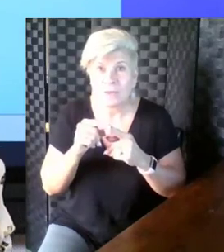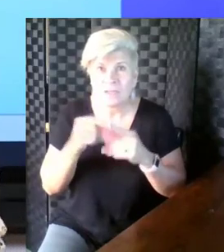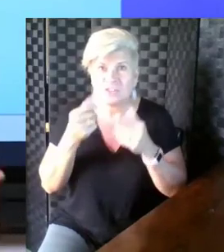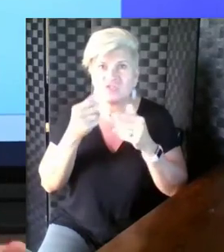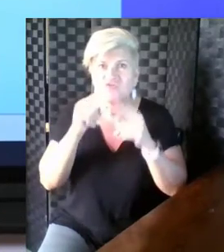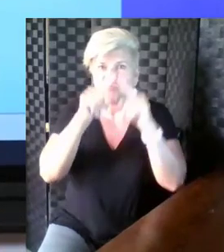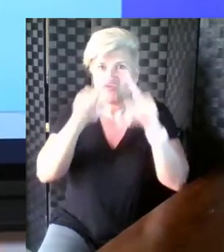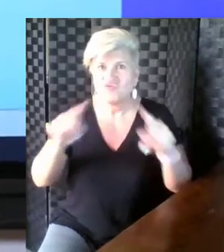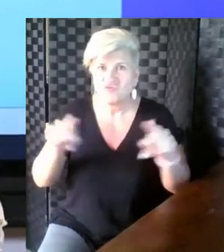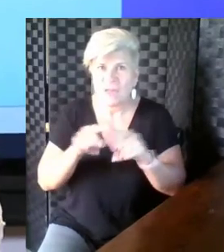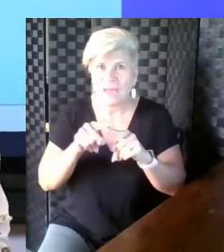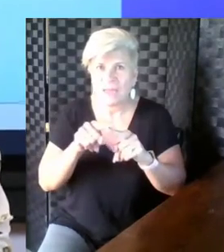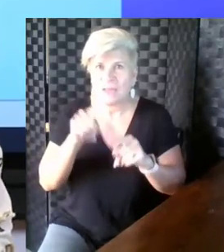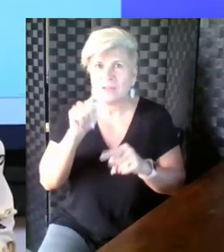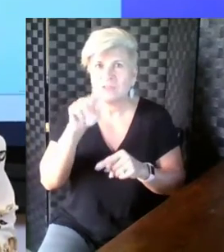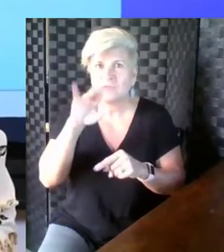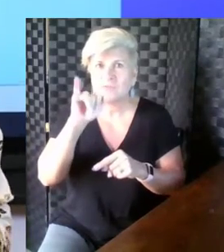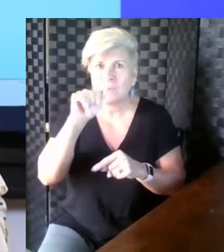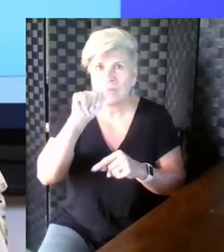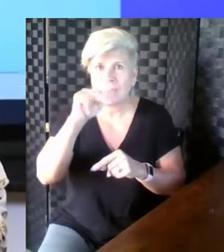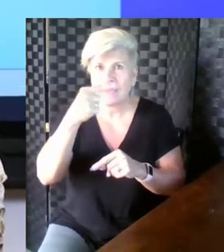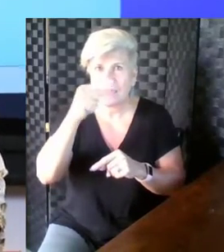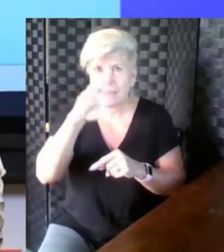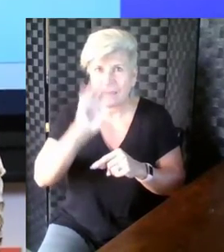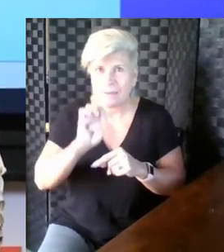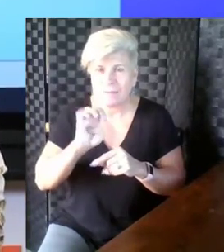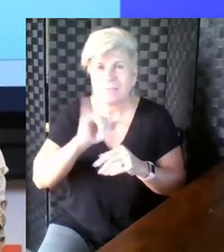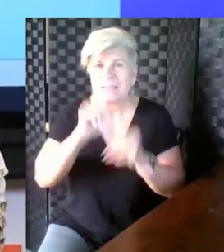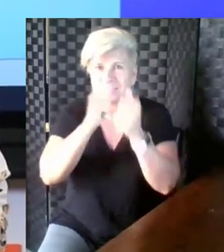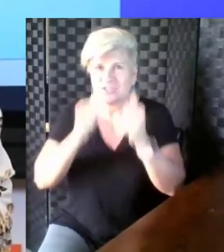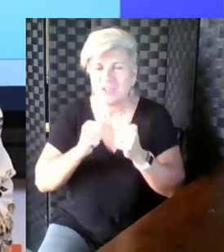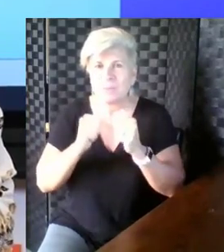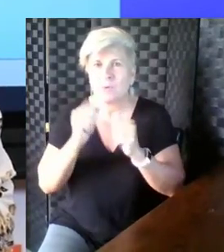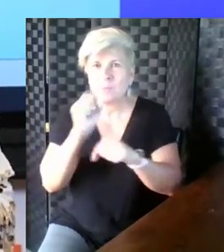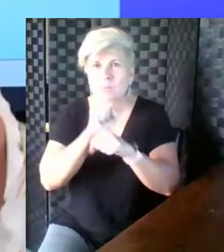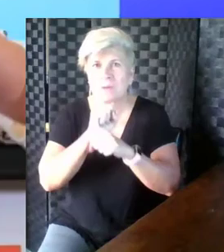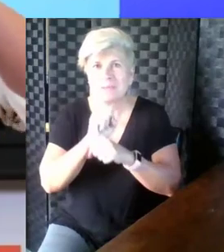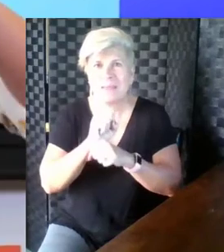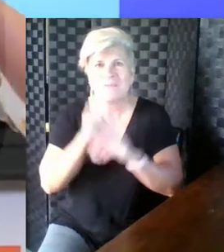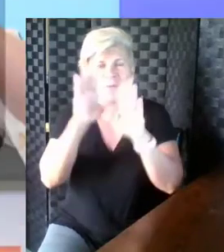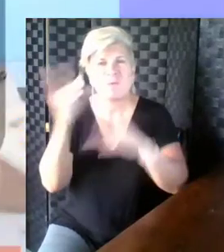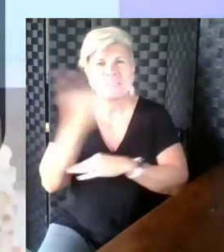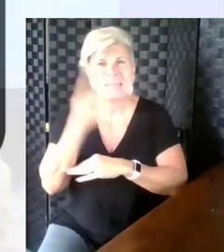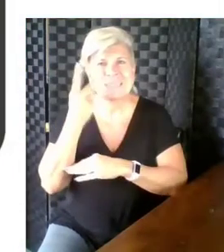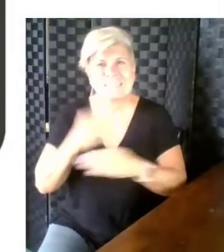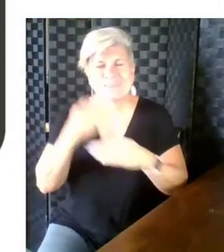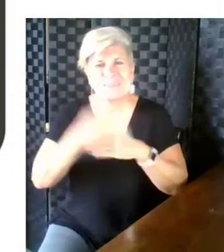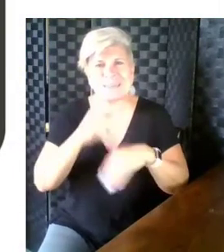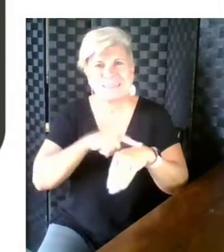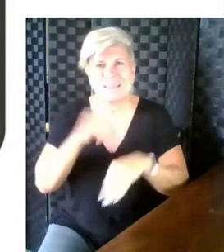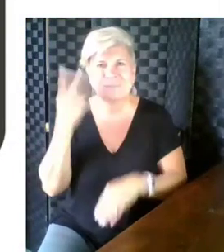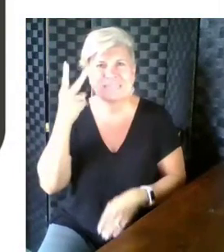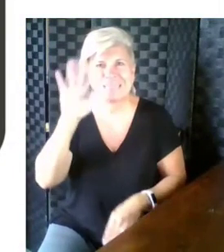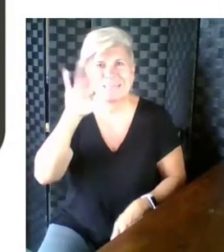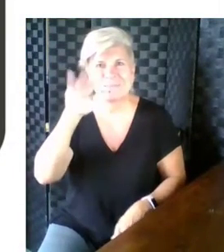be triangle because that's the shape we've been doing a lot. Have a wonderful day, guys, and I will see you next time. See ya!